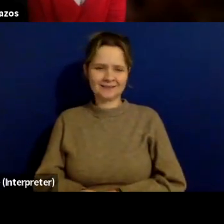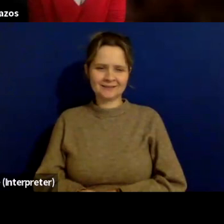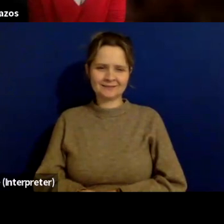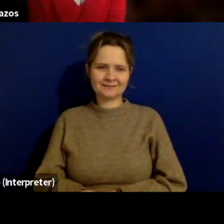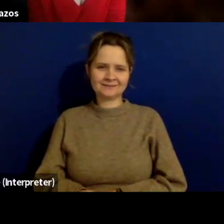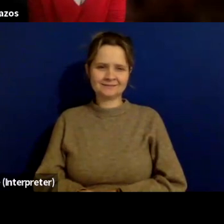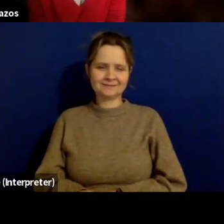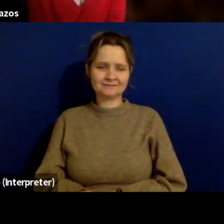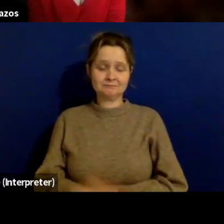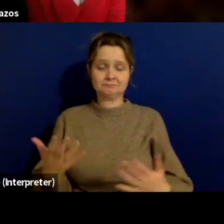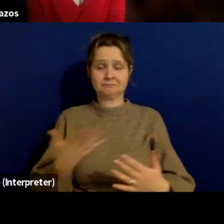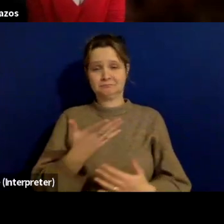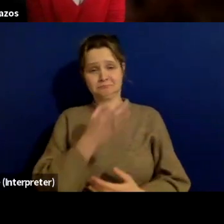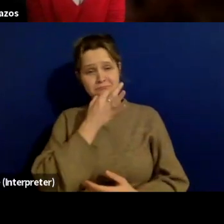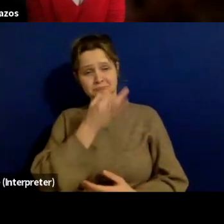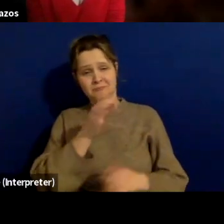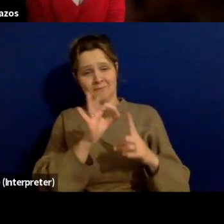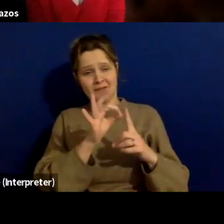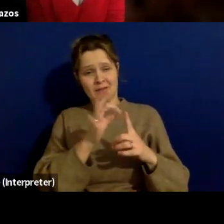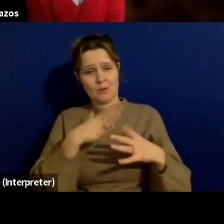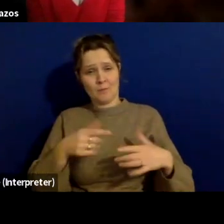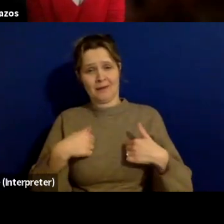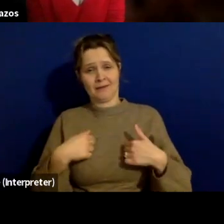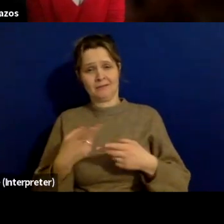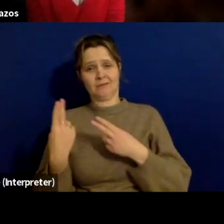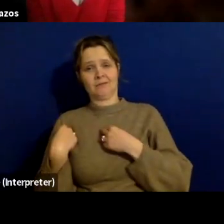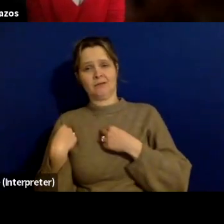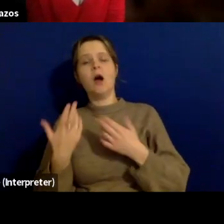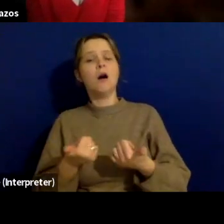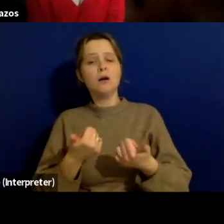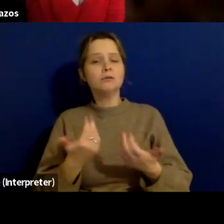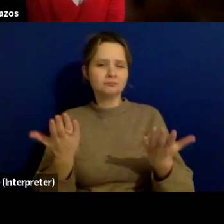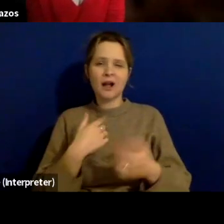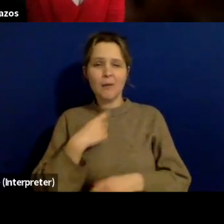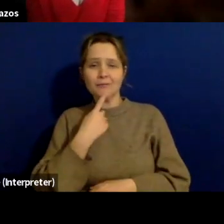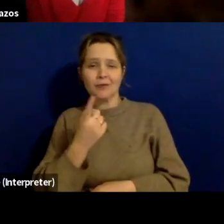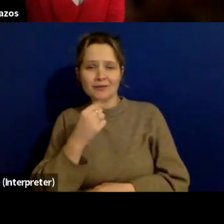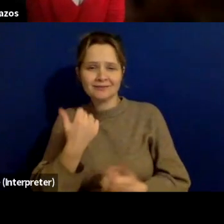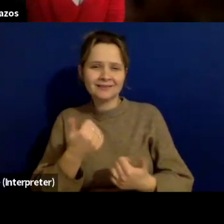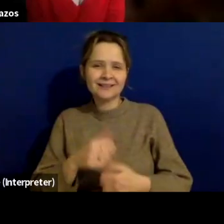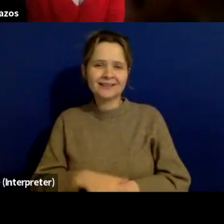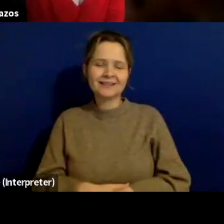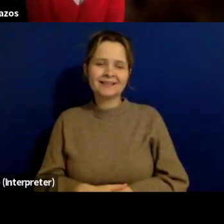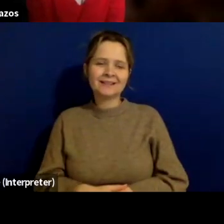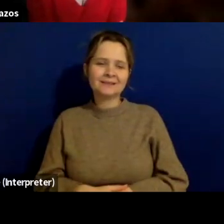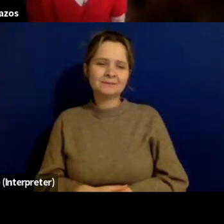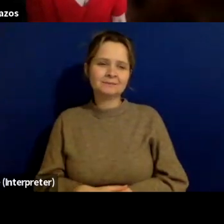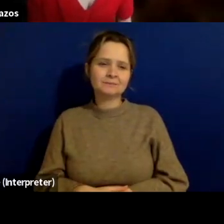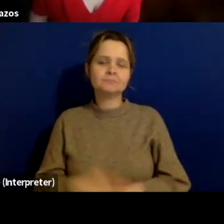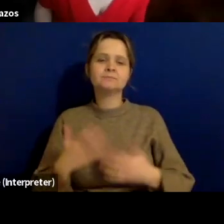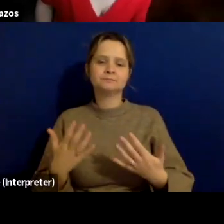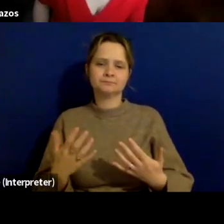Okay, I mean, I don't know, Phoebe, do you want me to If you like, yes, of course. comment or? No.